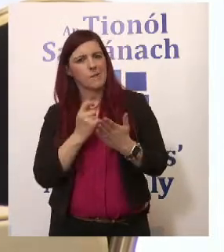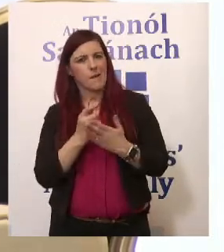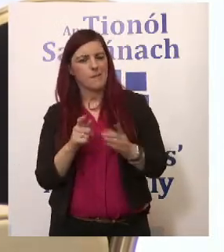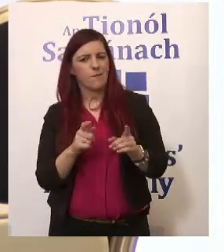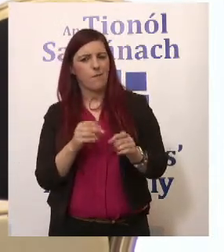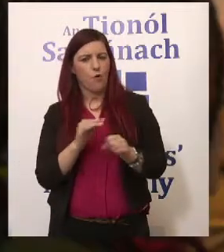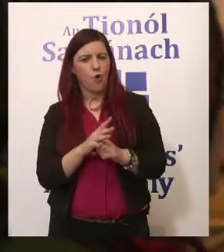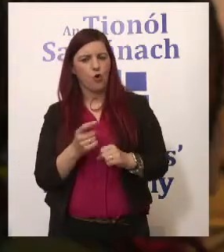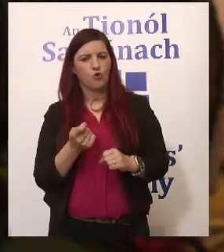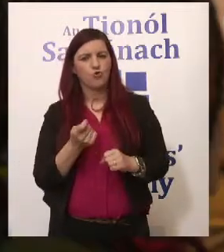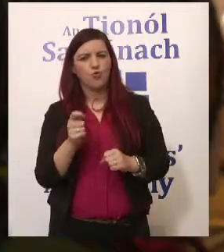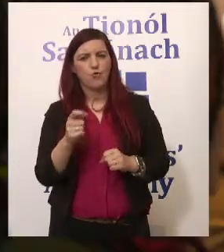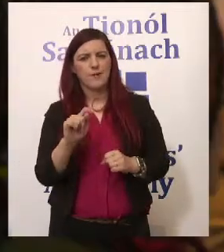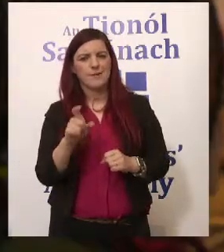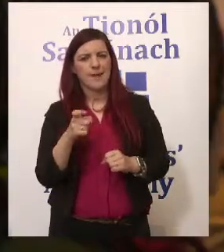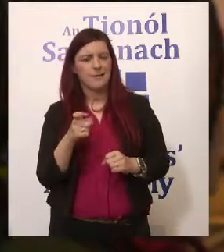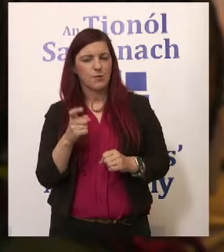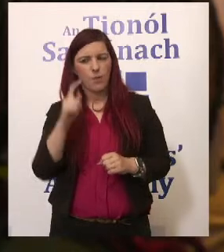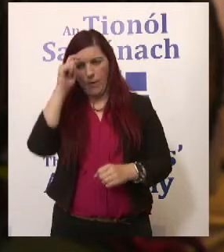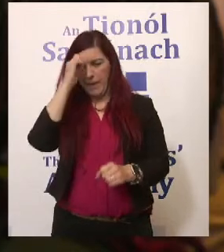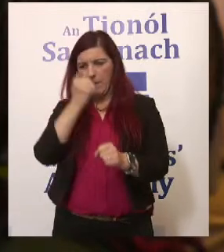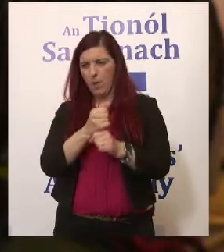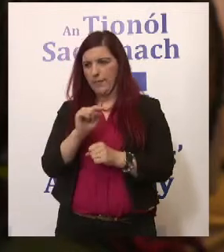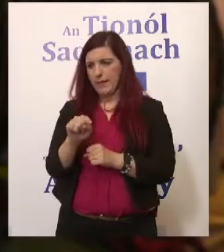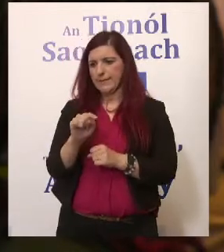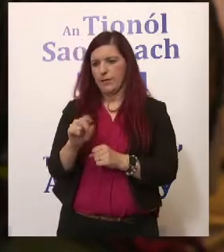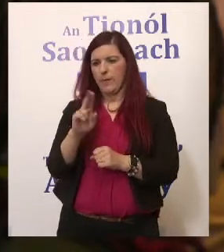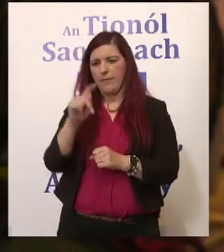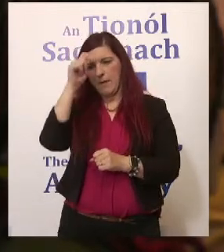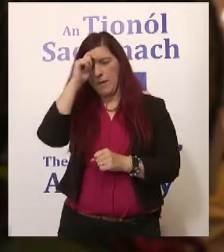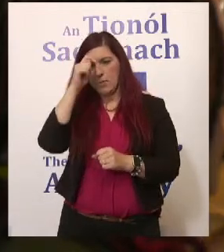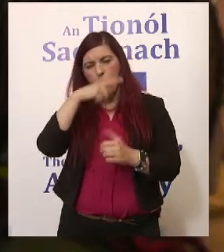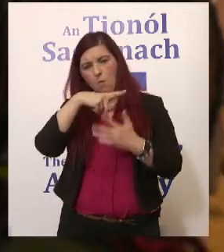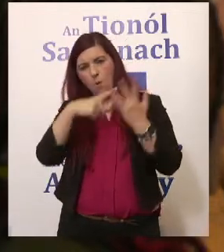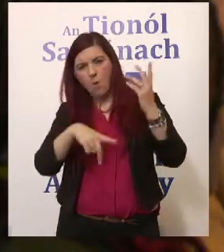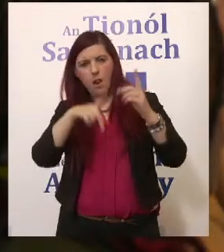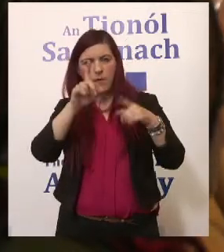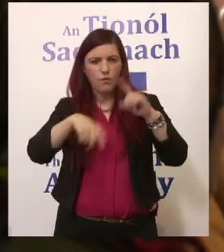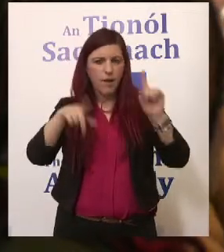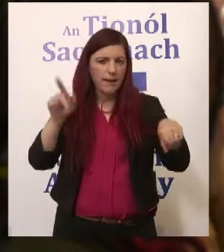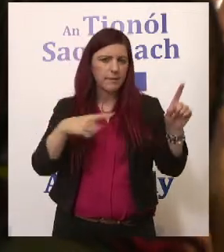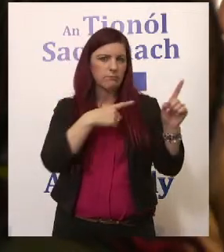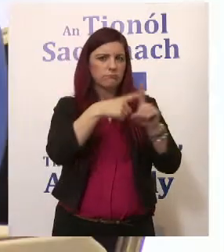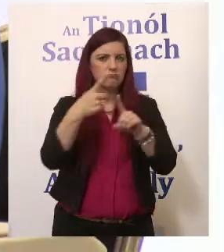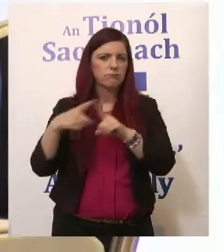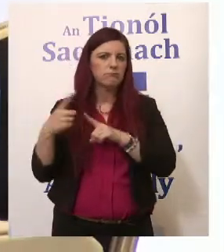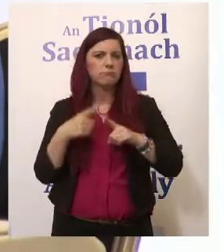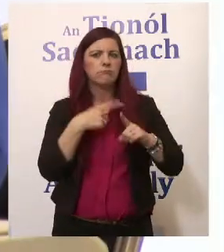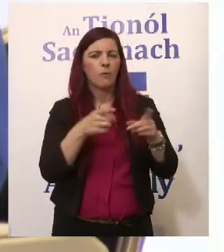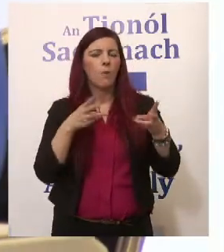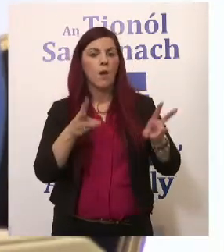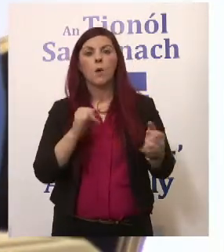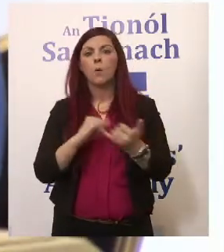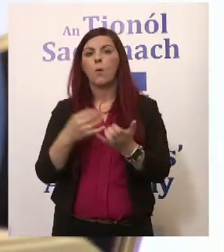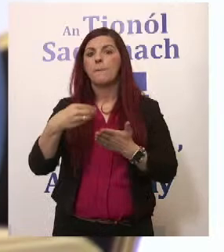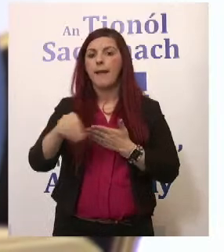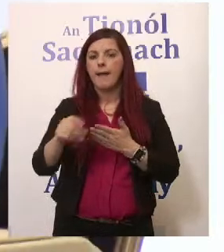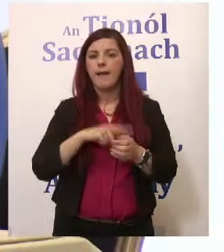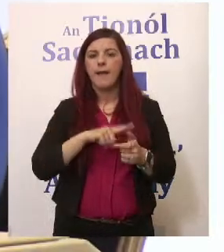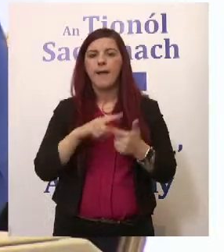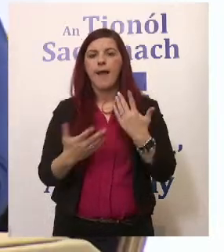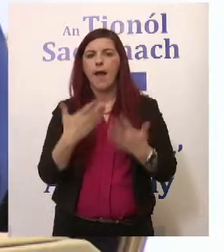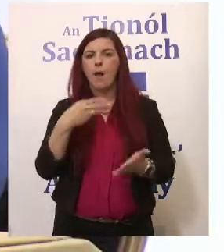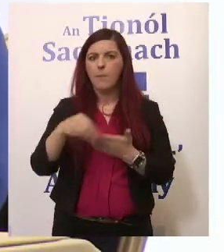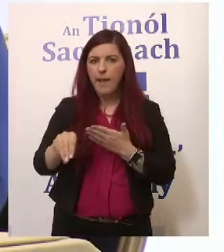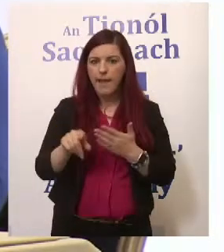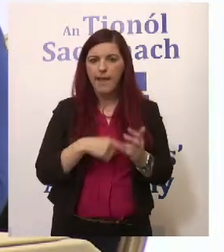tax. So in terms of thinking about it, you could think about a whole variety of different ways. Who would pay it, how much they would